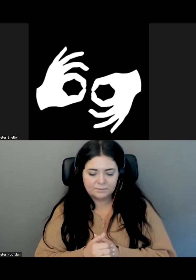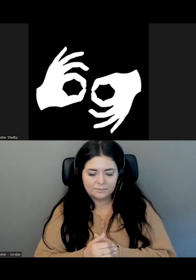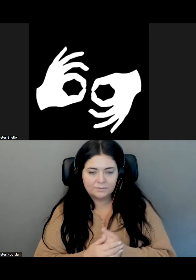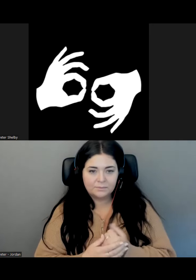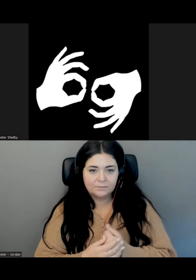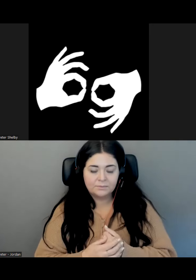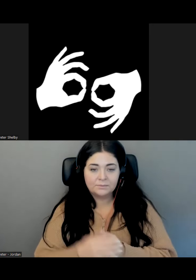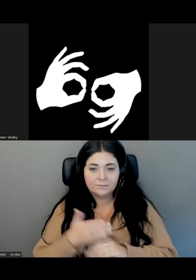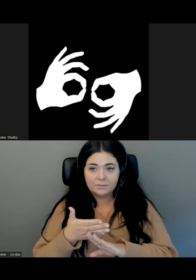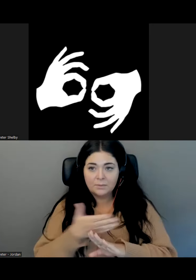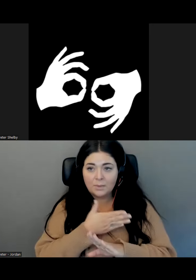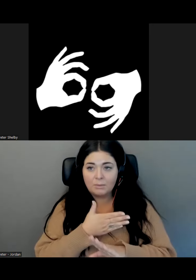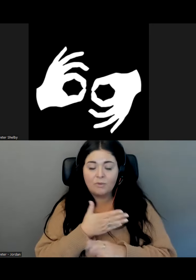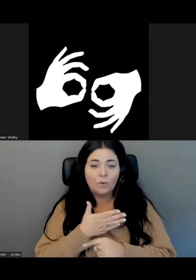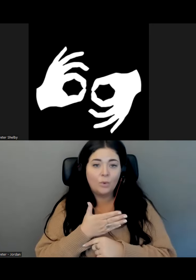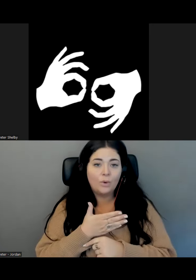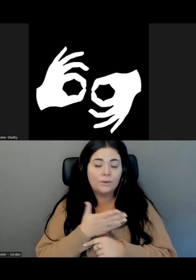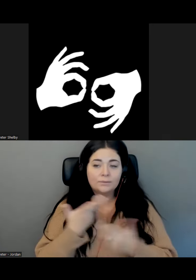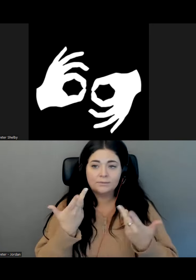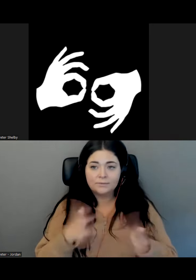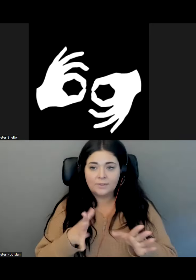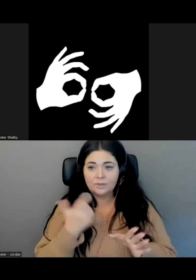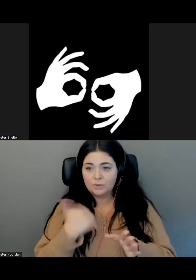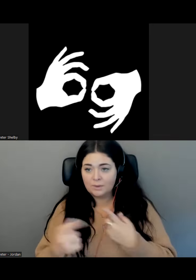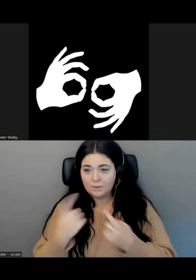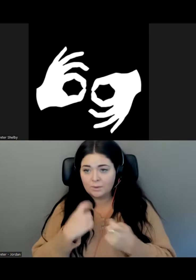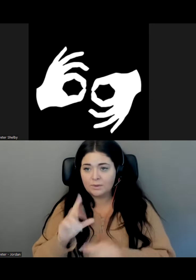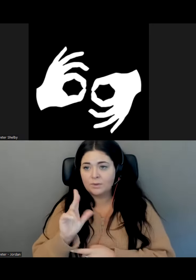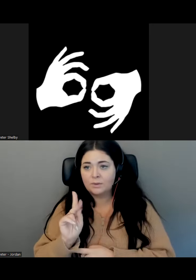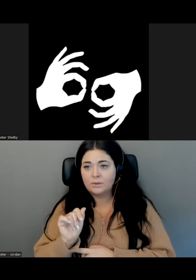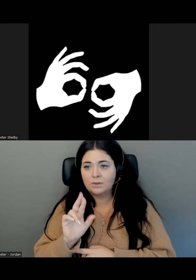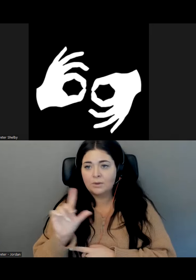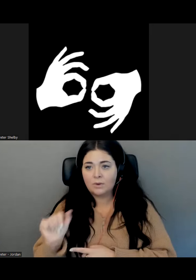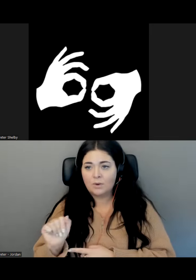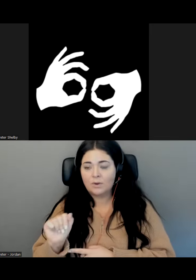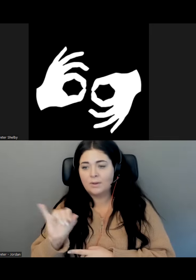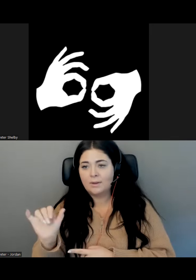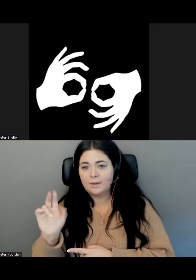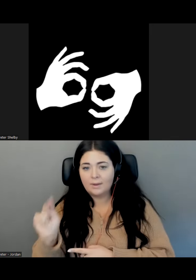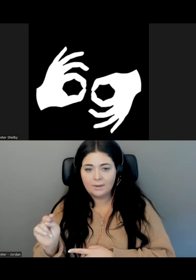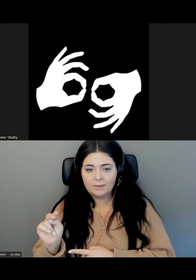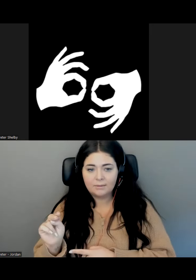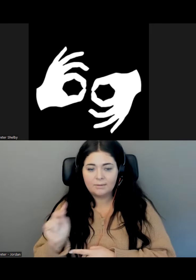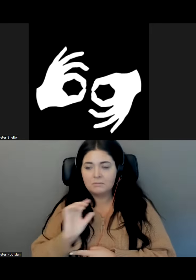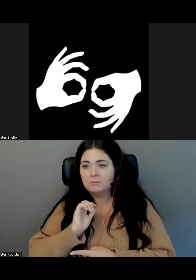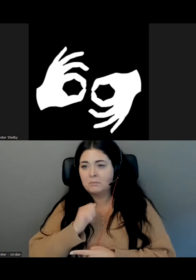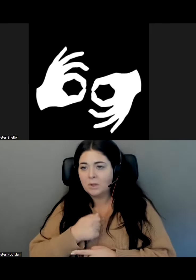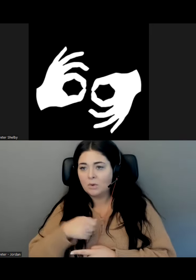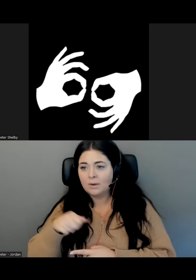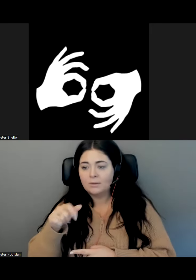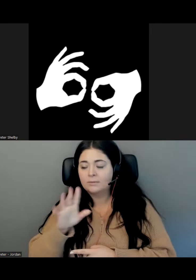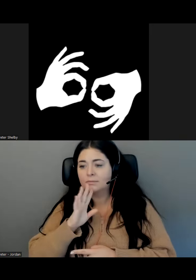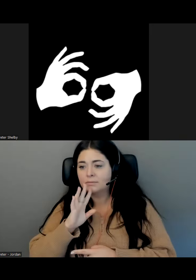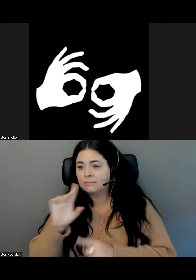have any additional questions for Karla and Ian? Again, your time, take yourself off mute, enter another question